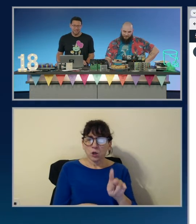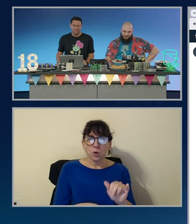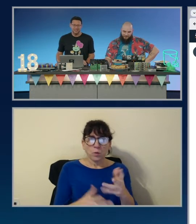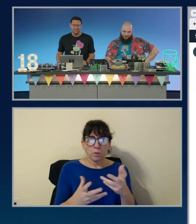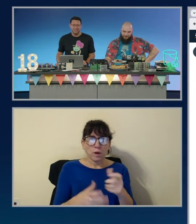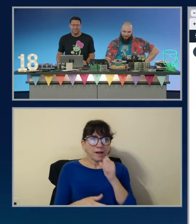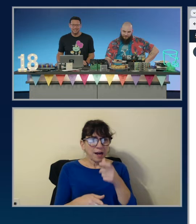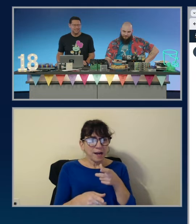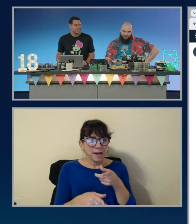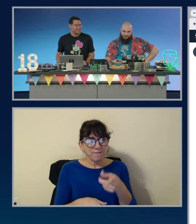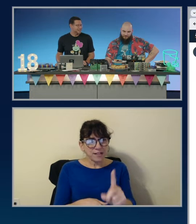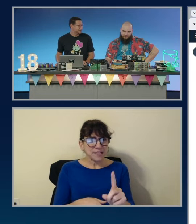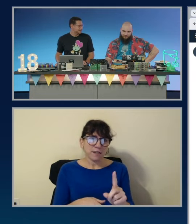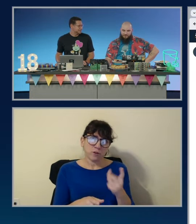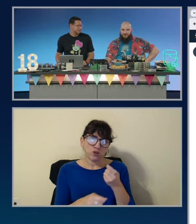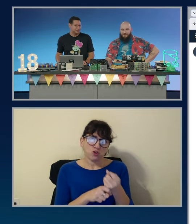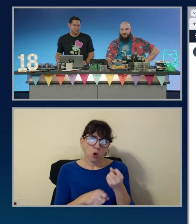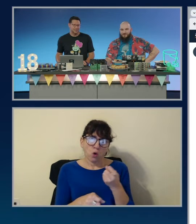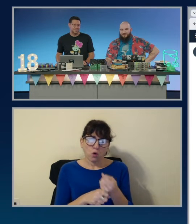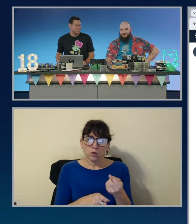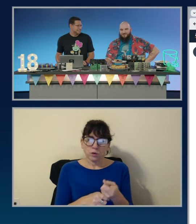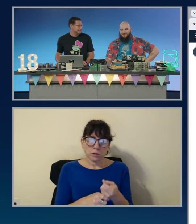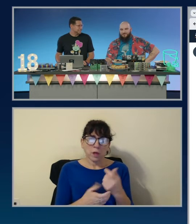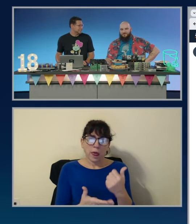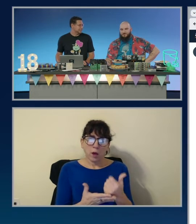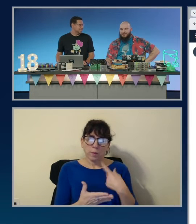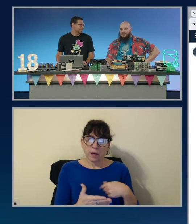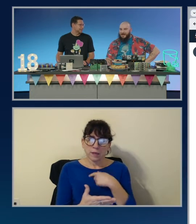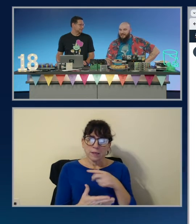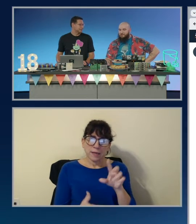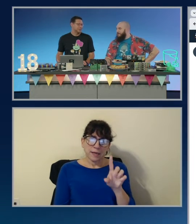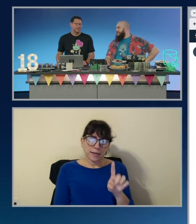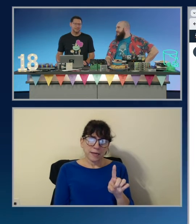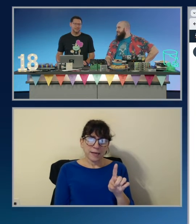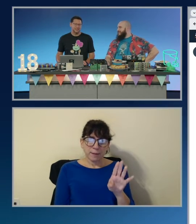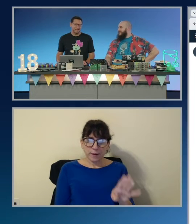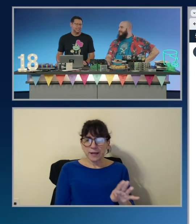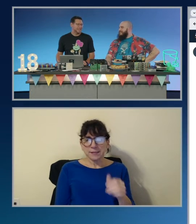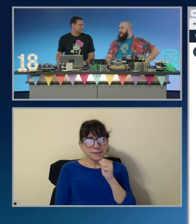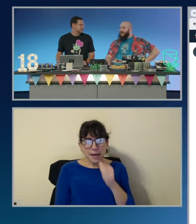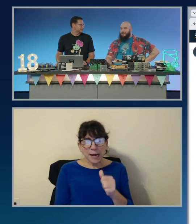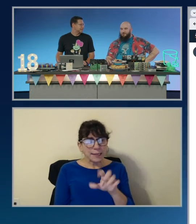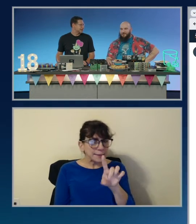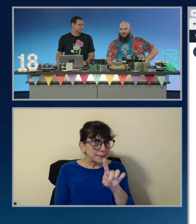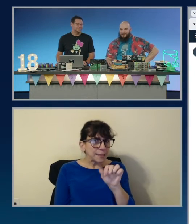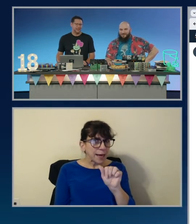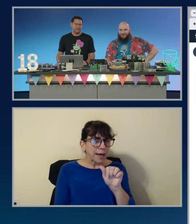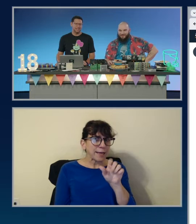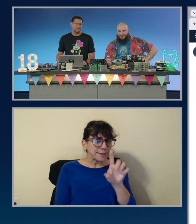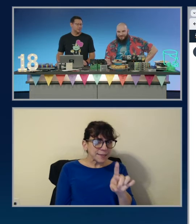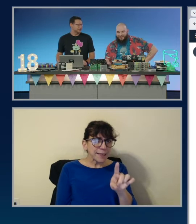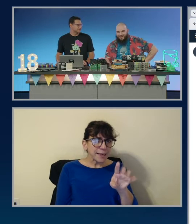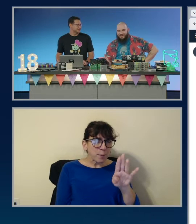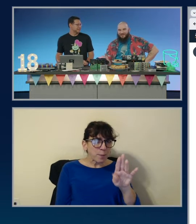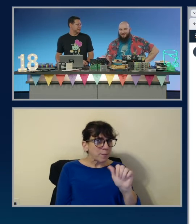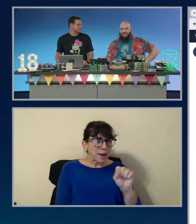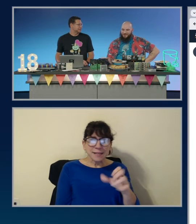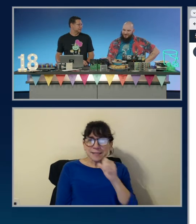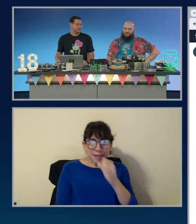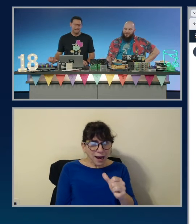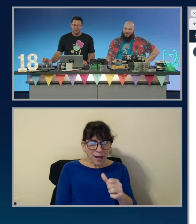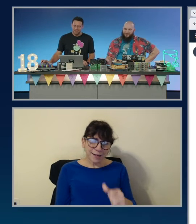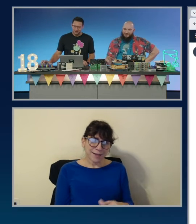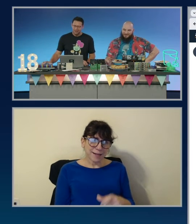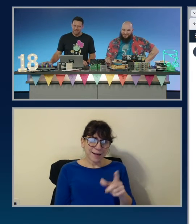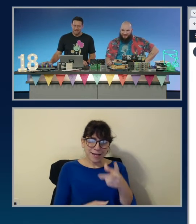out and tell us a database that's not DAD. It's database. It's a database. I keep all my jokes in a